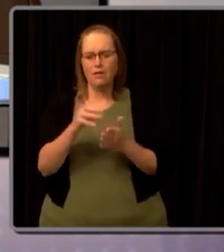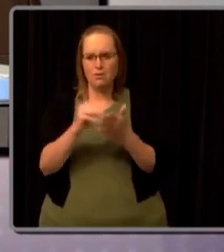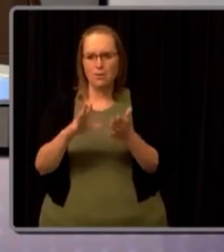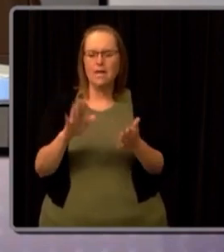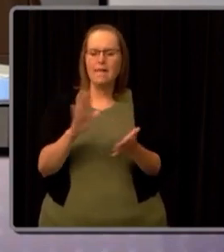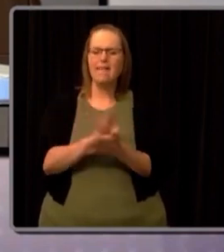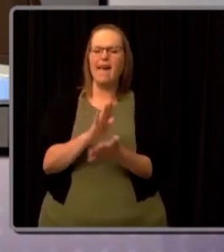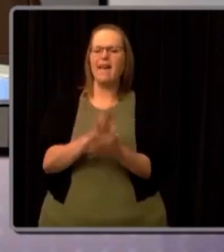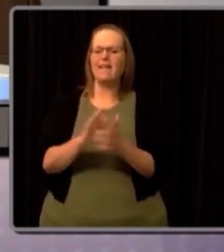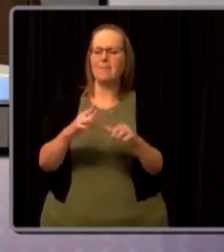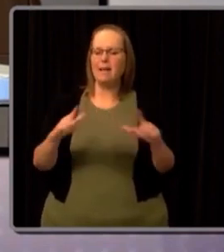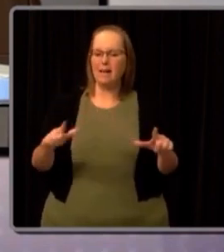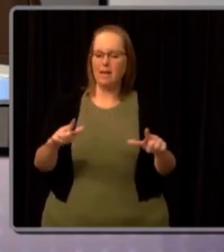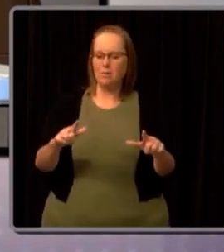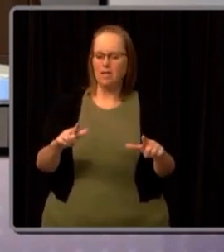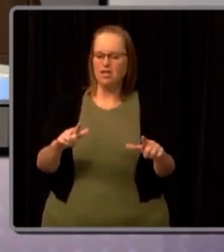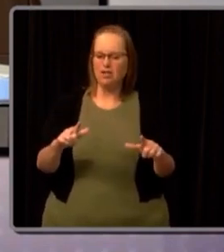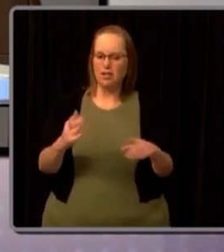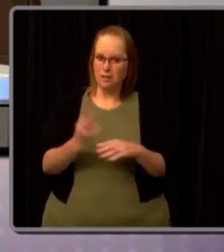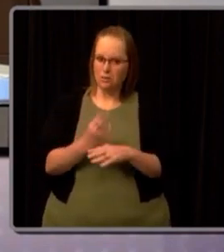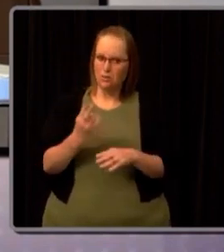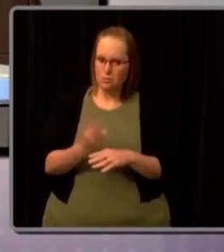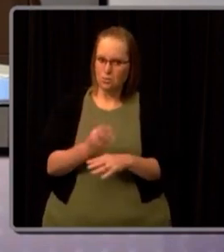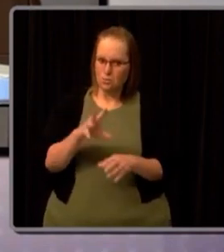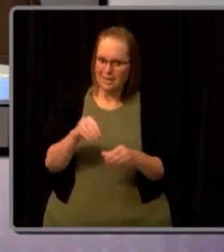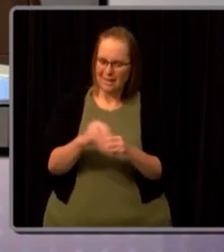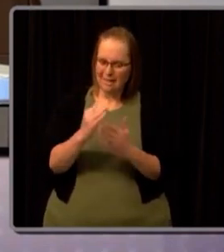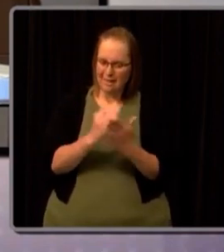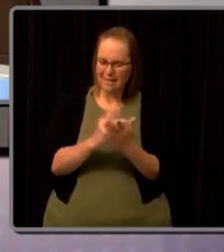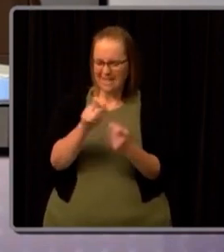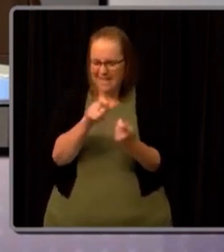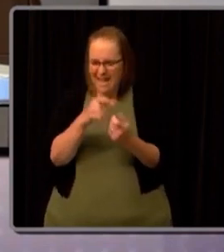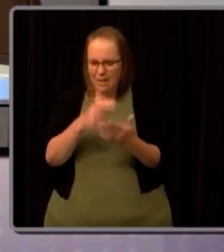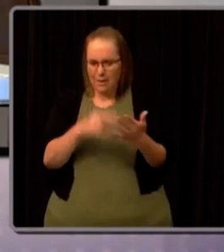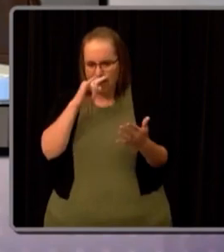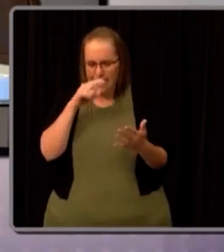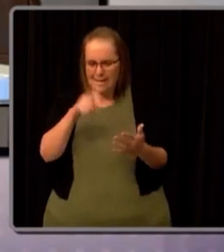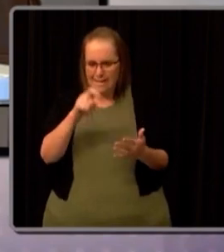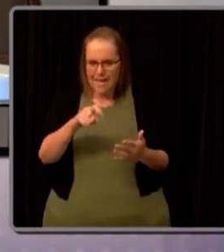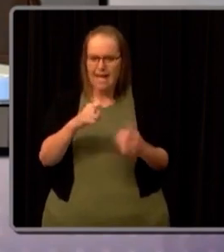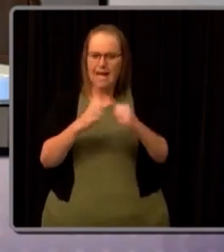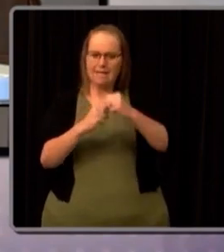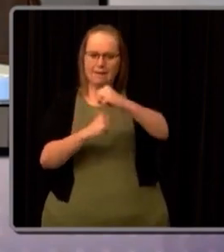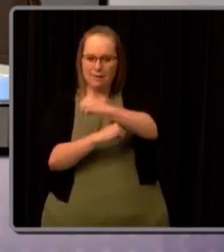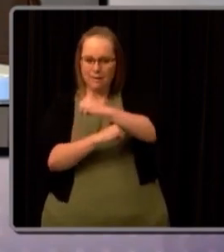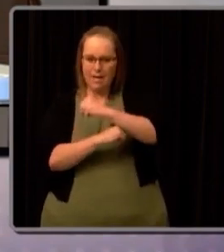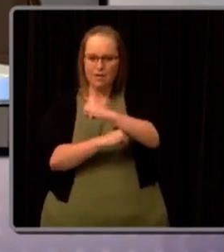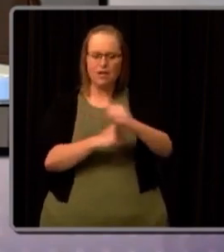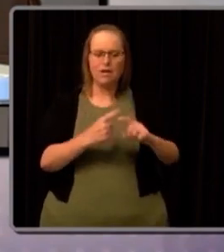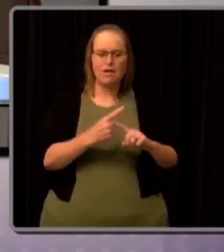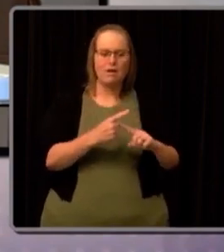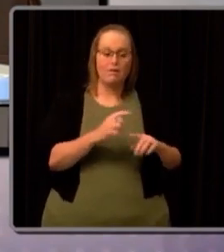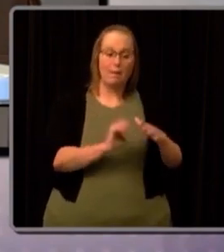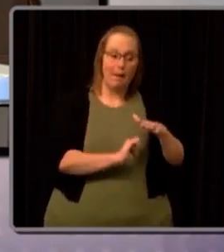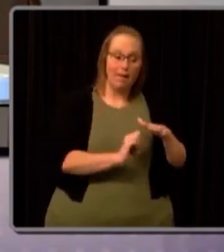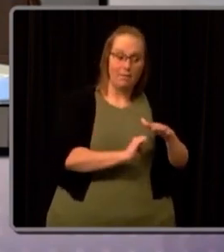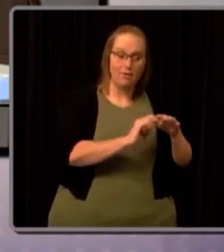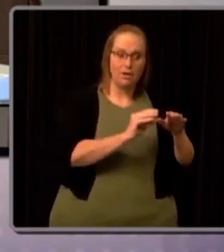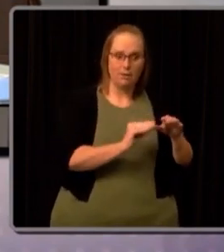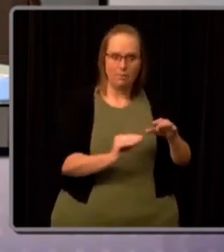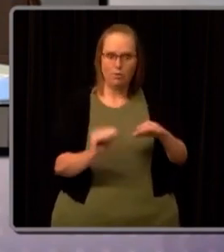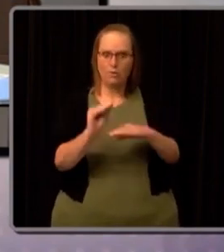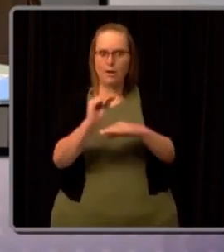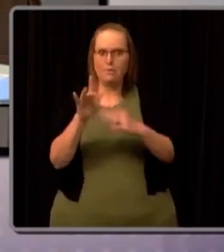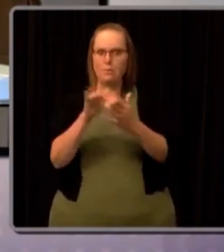used throughout the lessons is exactly what our kids need as a foundation moving into middle and then high school. We're keeping the language consistent.